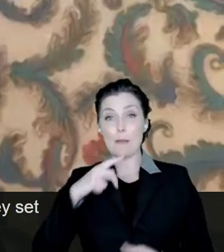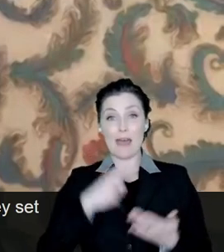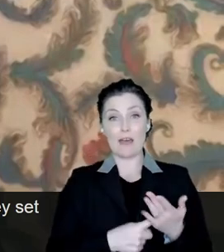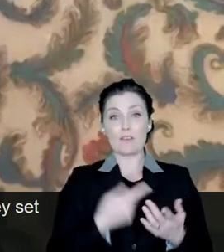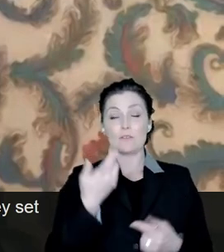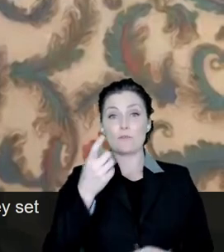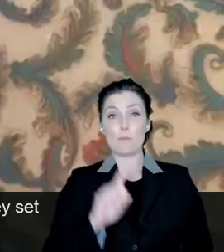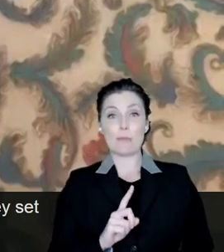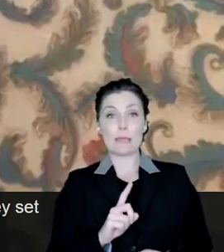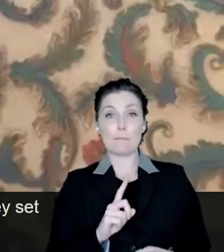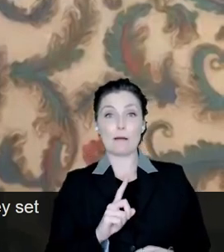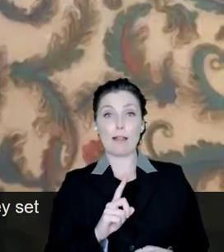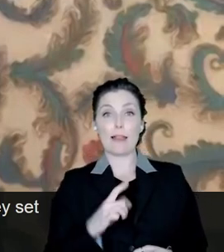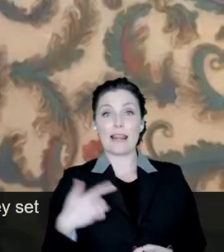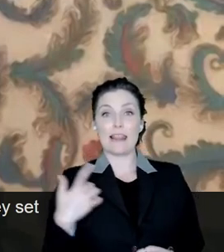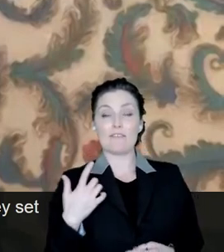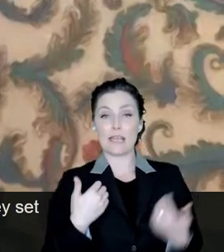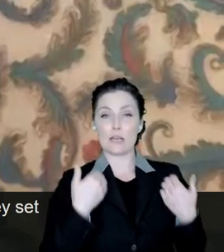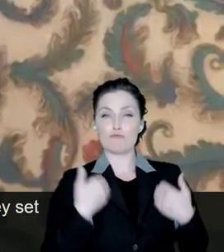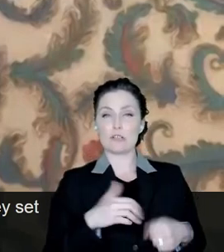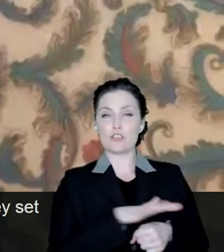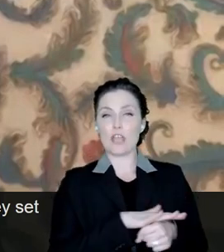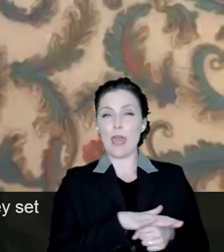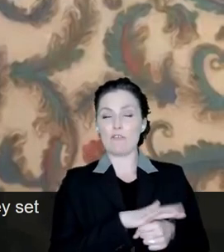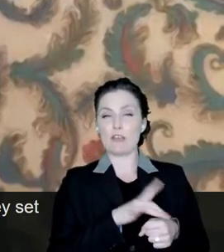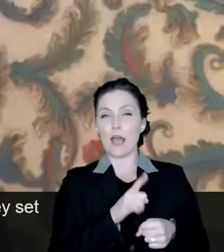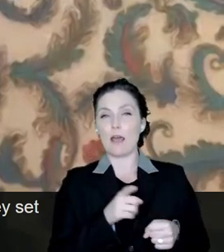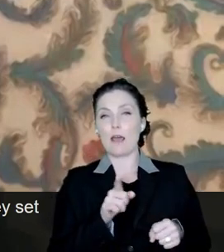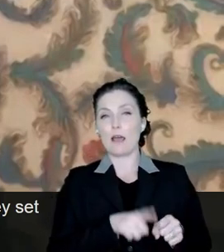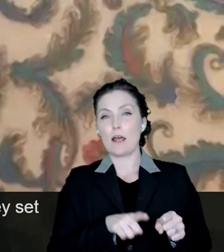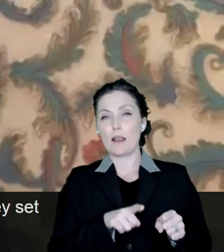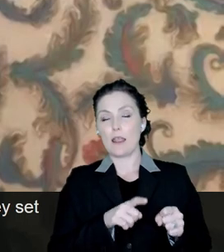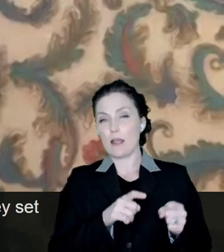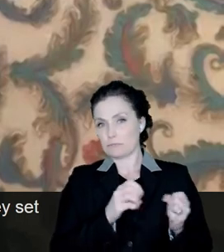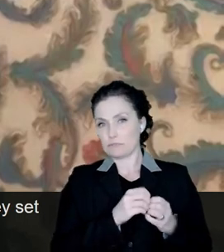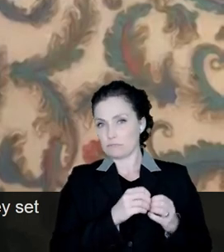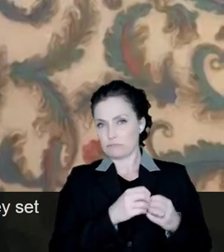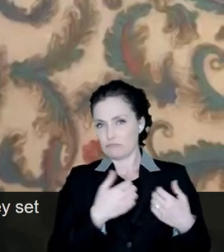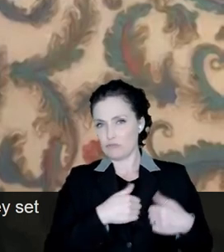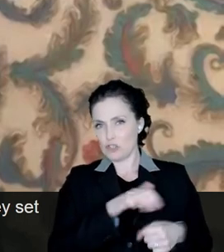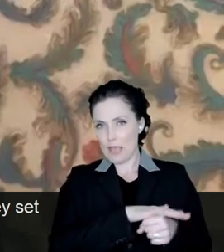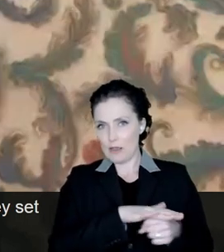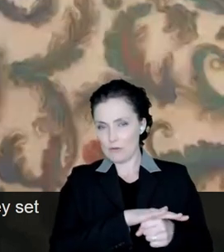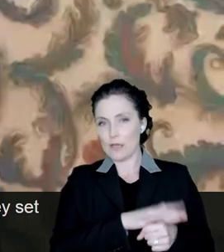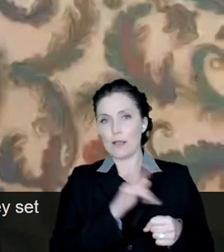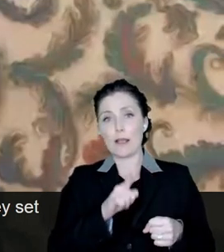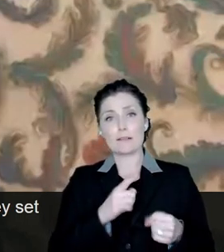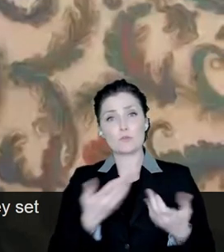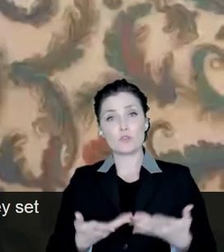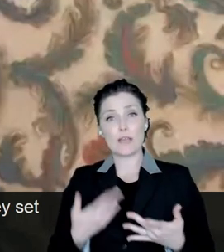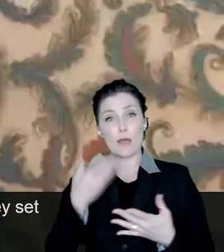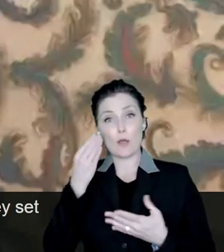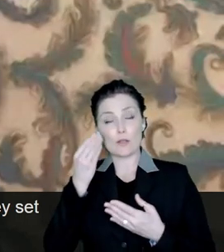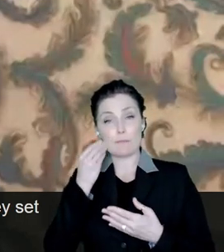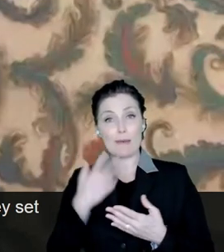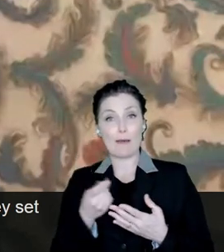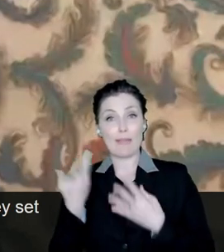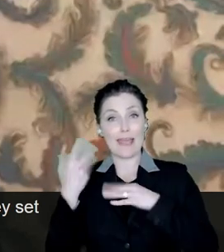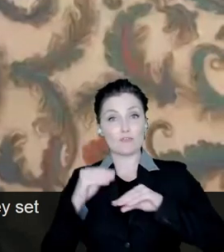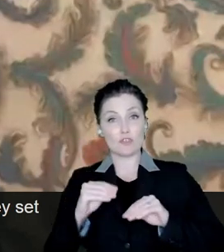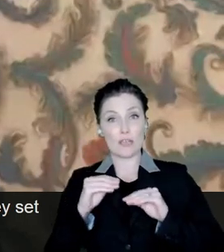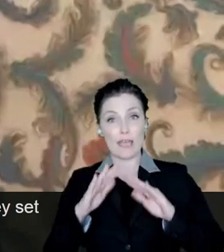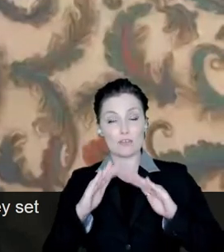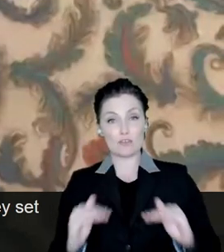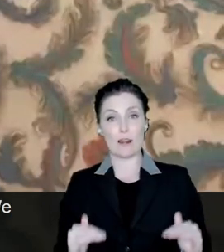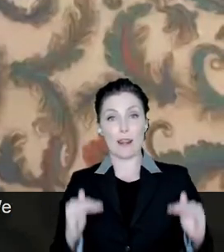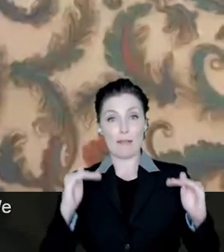for someone in a rich area like Bromsgrove. Today we heard about the education levelling up, where there are